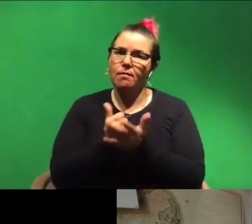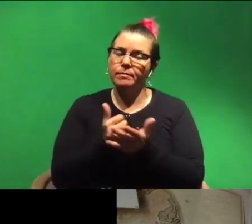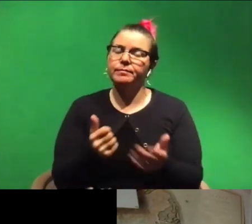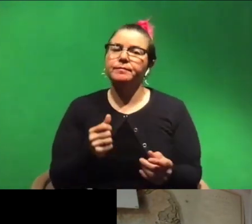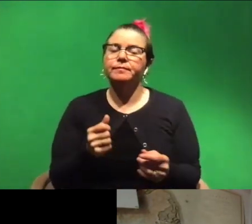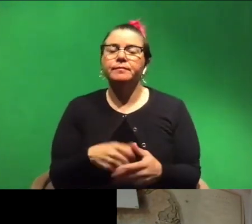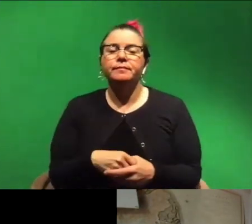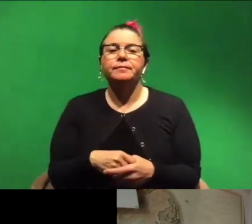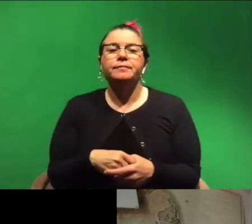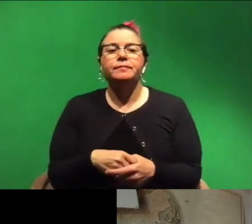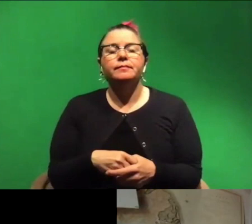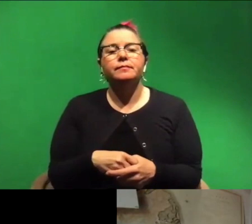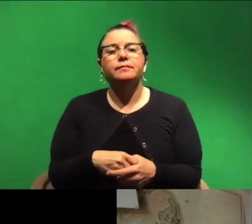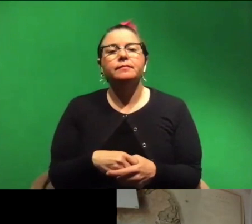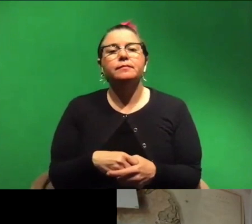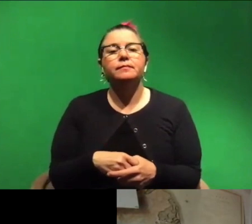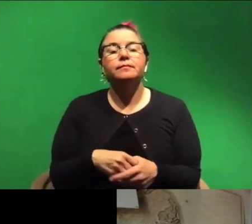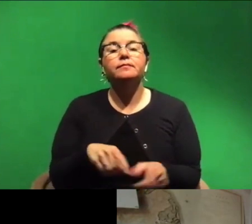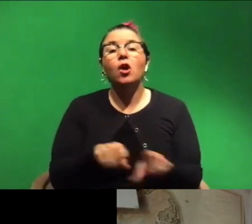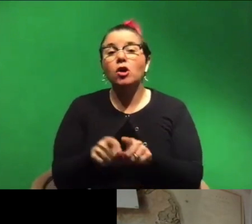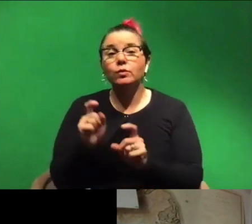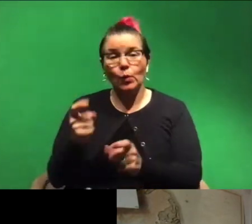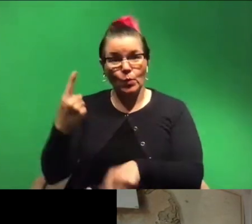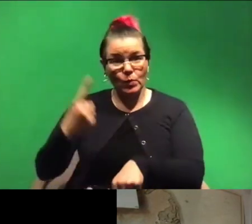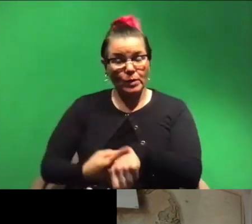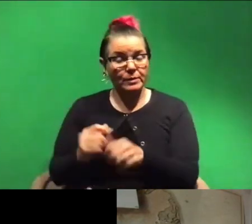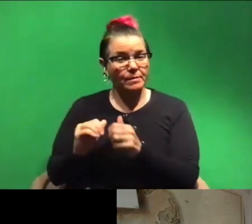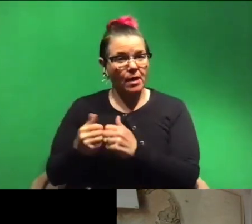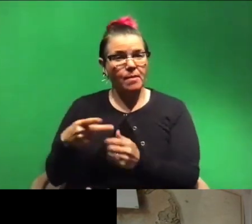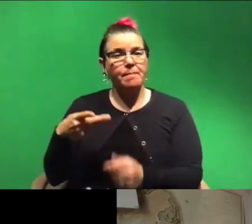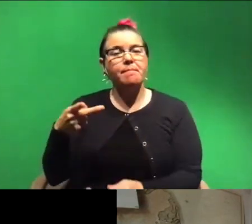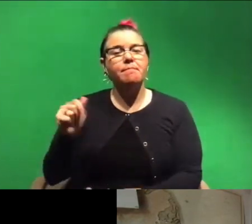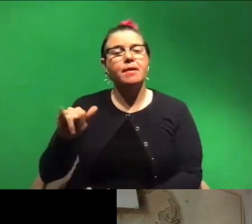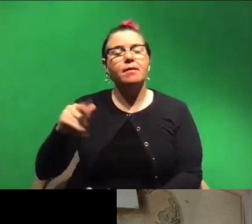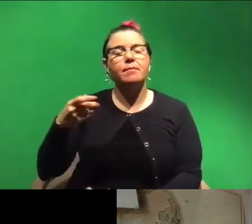together. In addition to that, you can also make one-time donations at